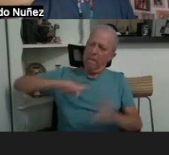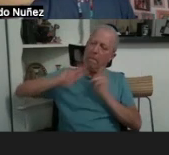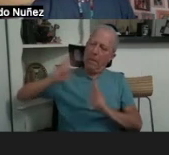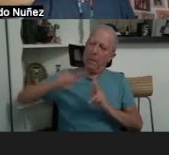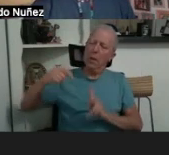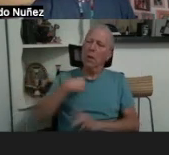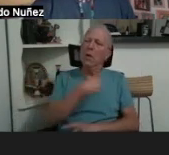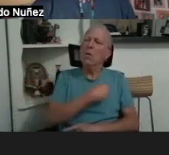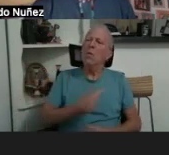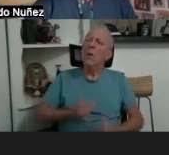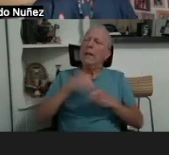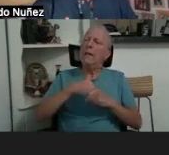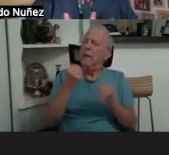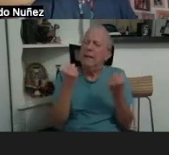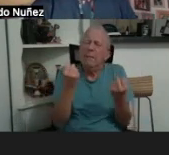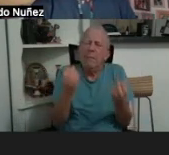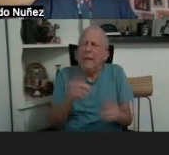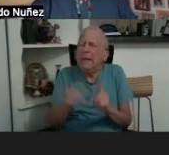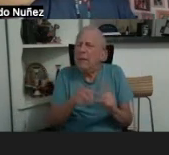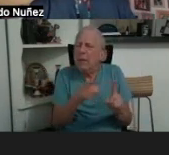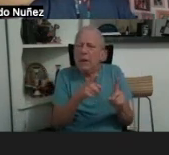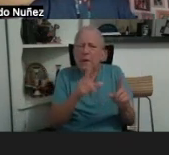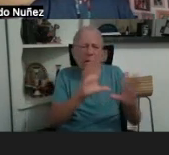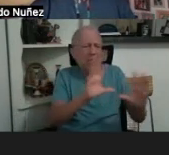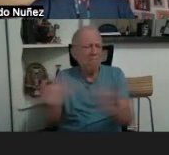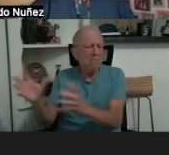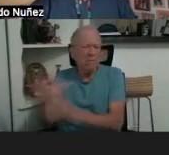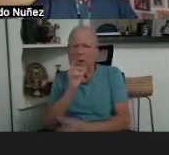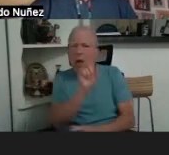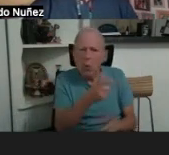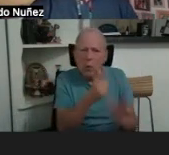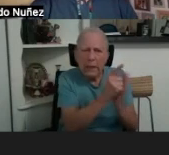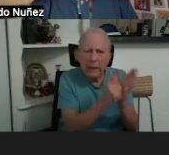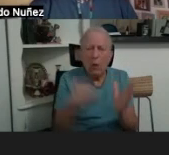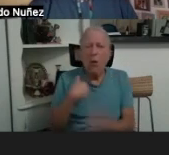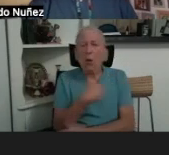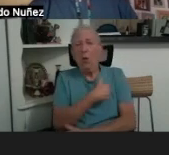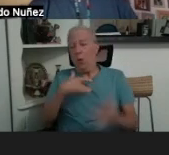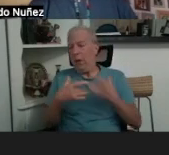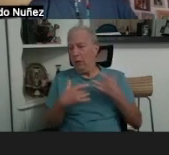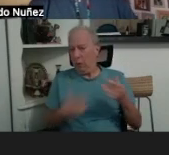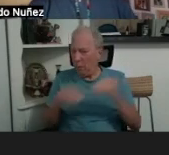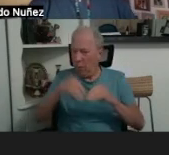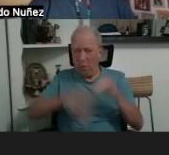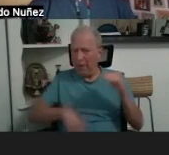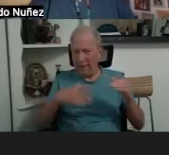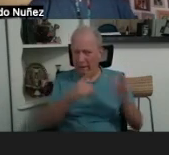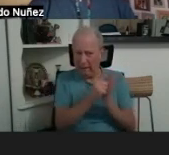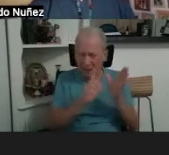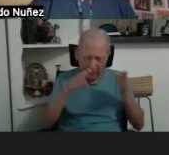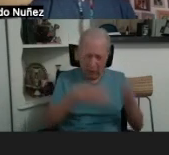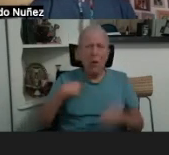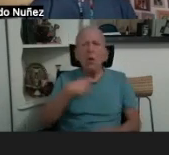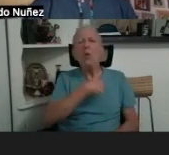other than the legal sphere, and we have concerns that exceed legal concerns. We need a revolution